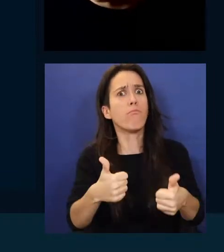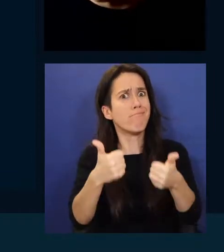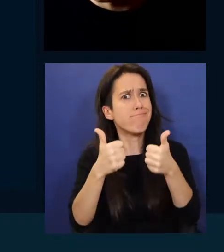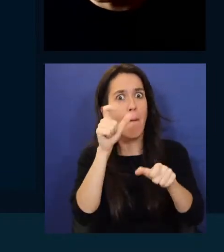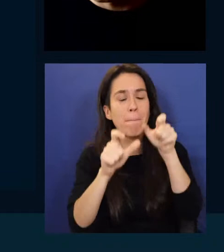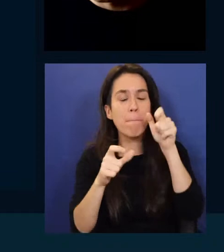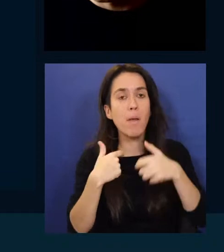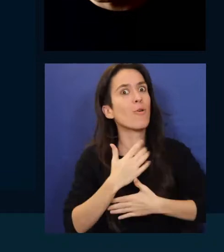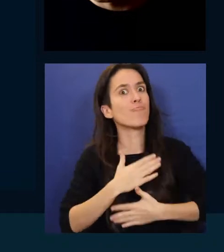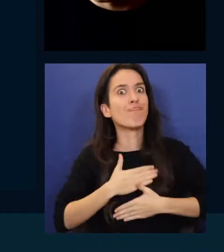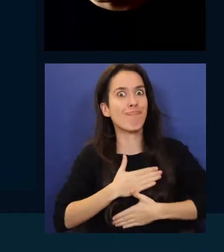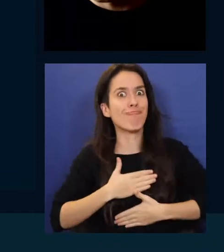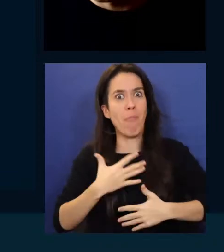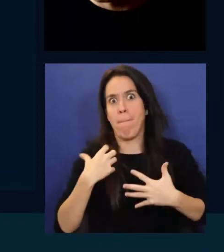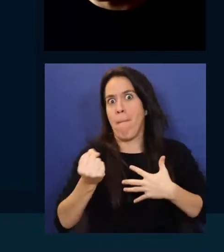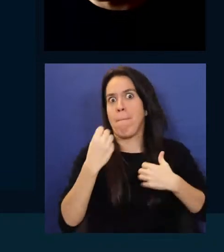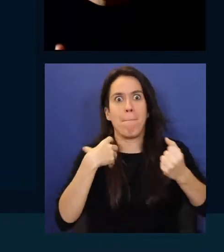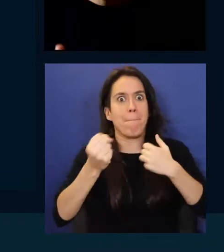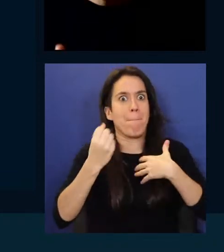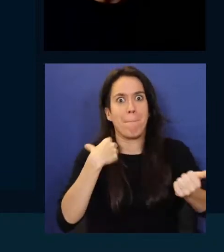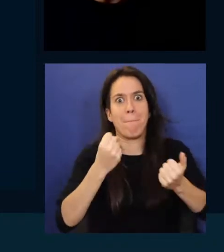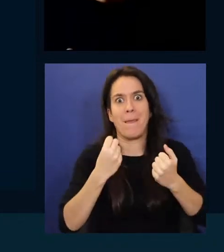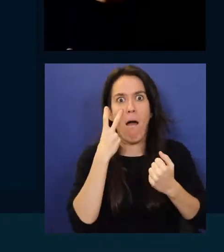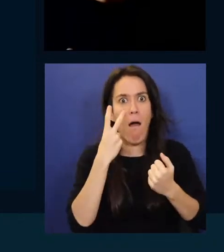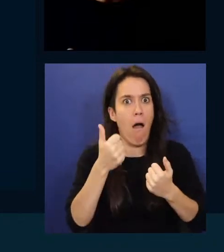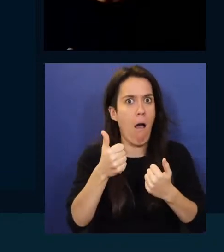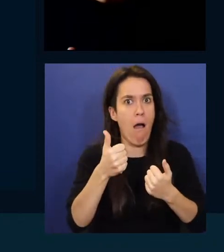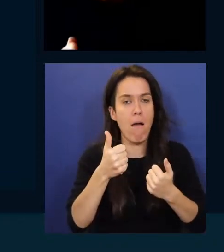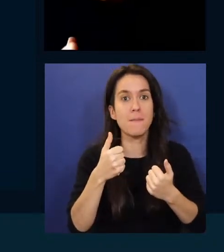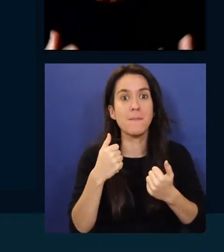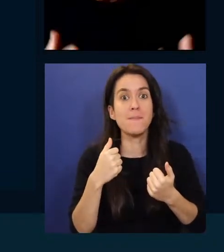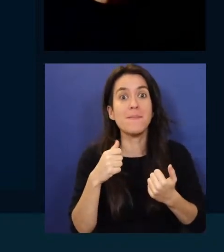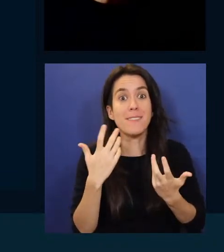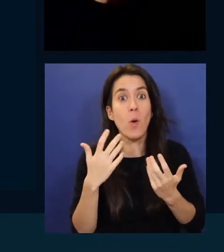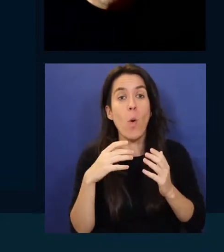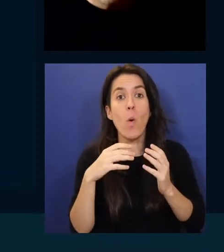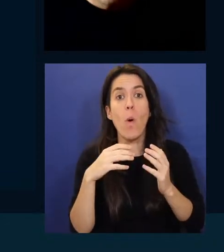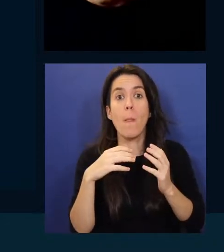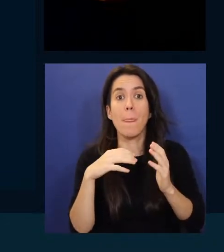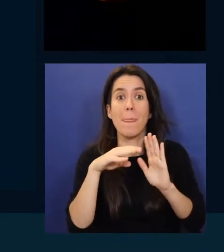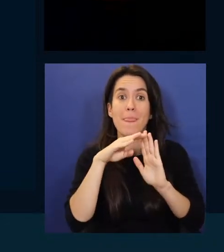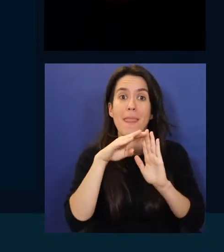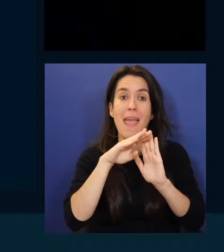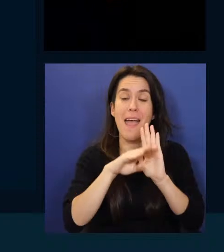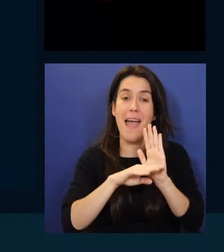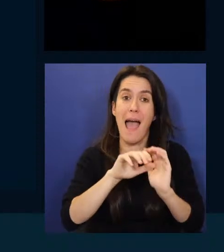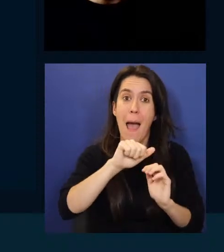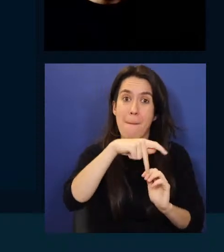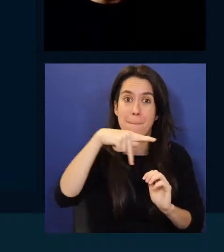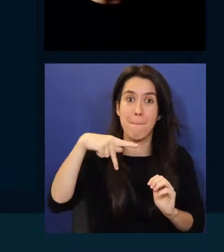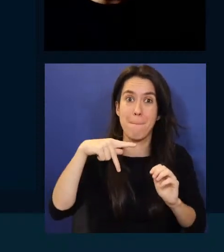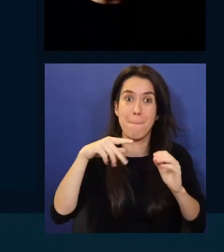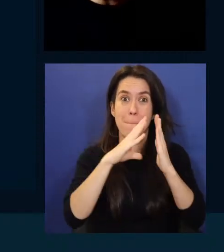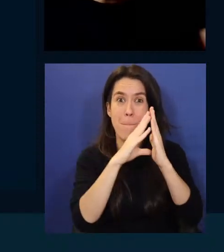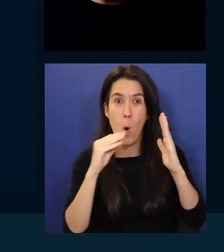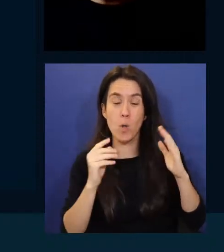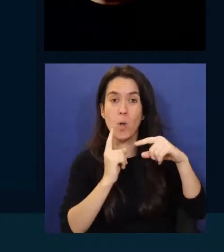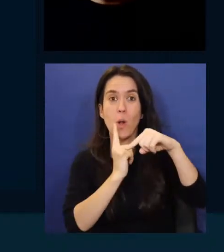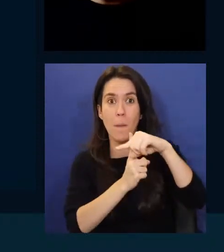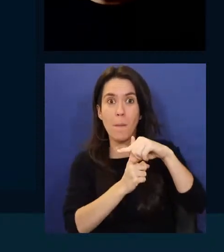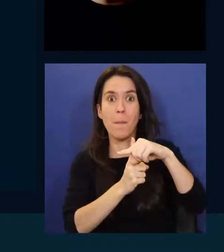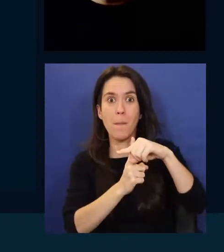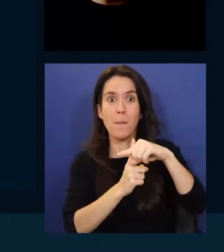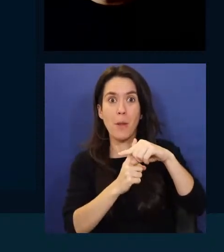where, the goal that we had was both the application model and the business model that you get with cloud native services